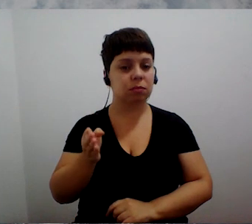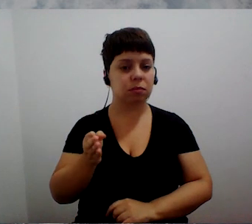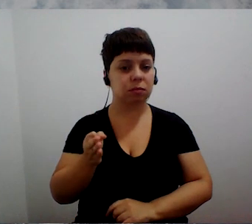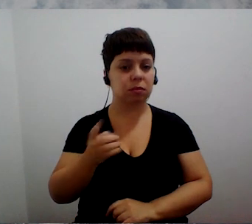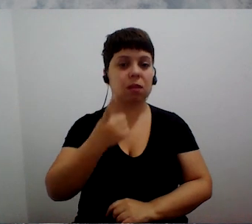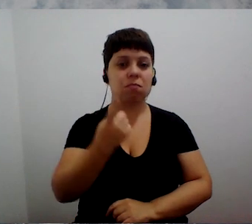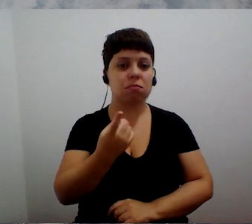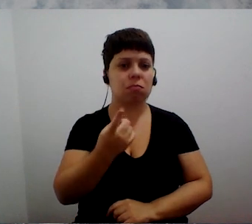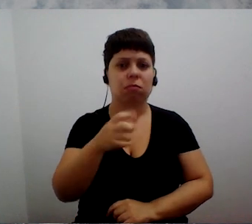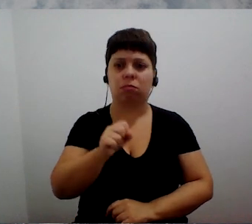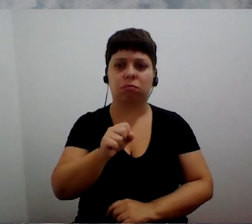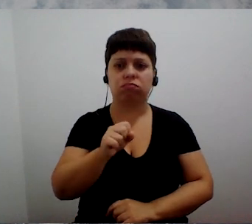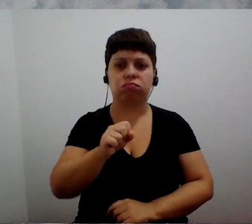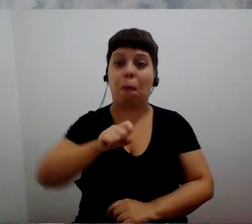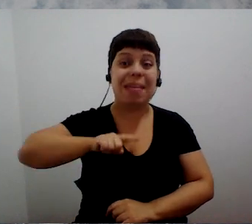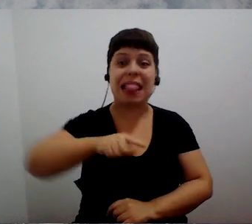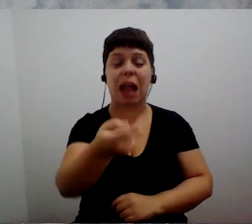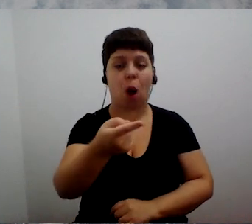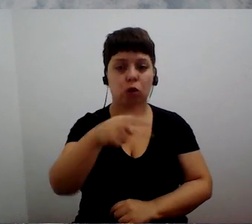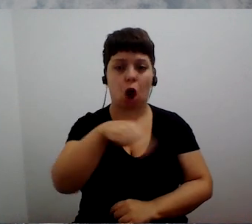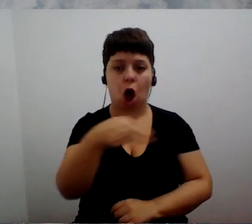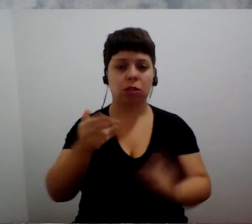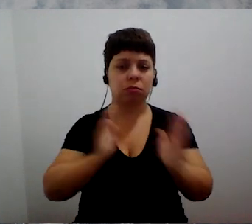have allocated